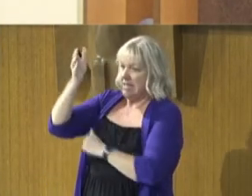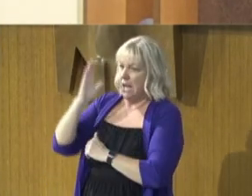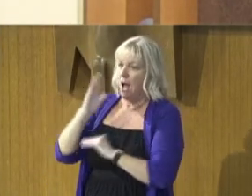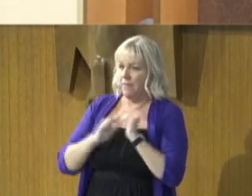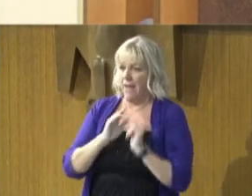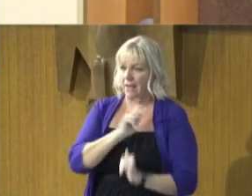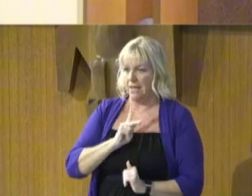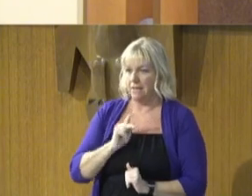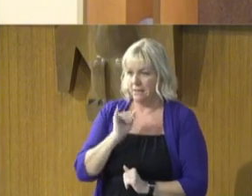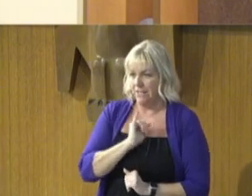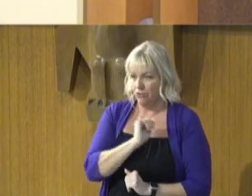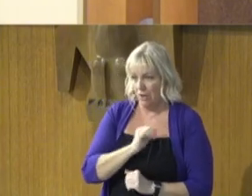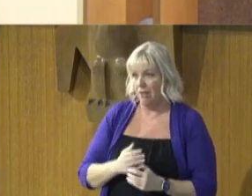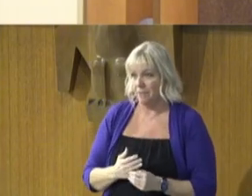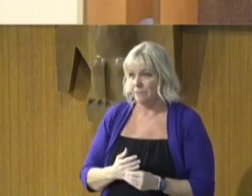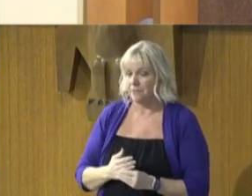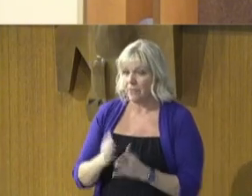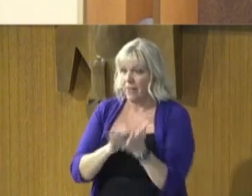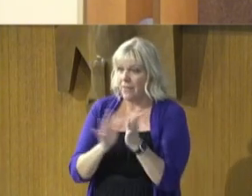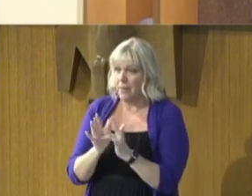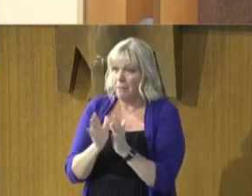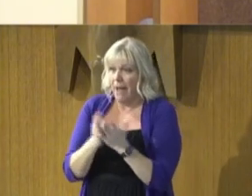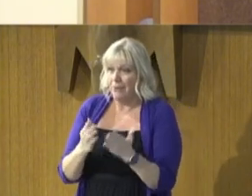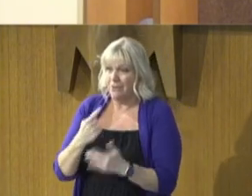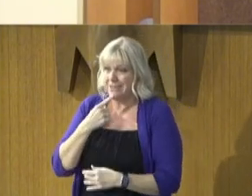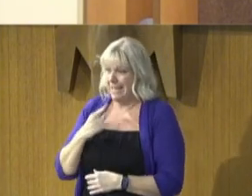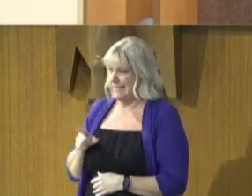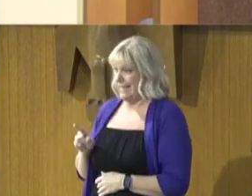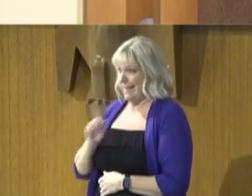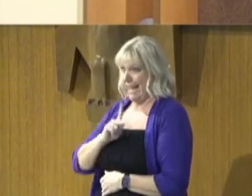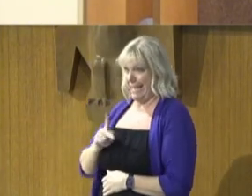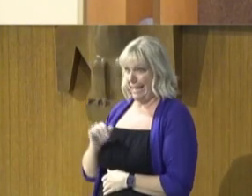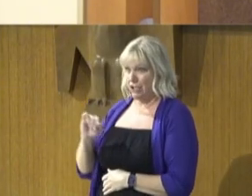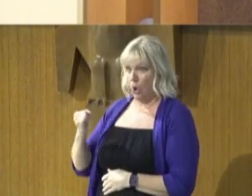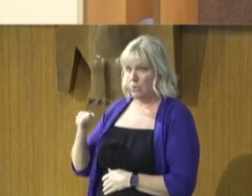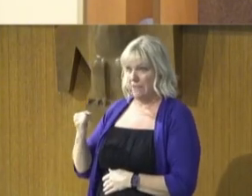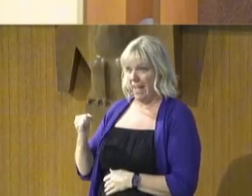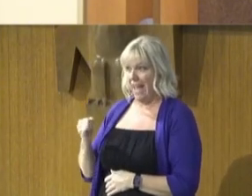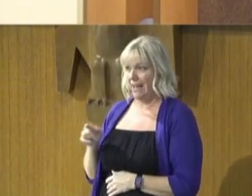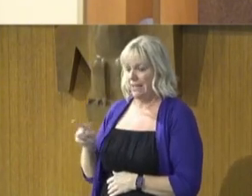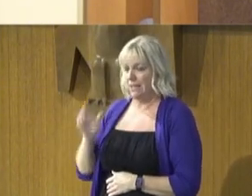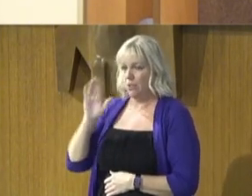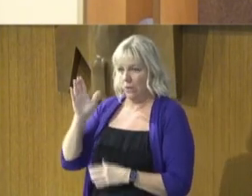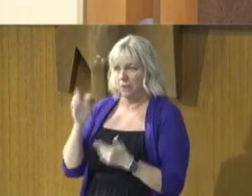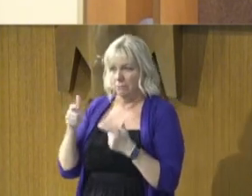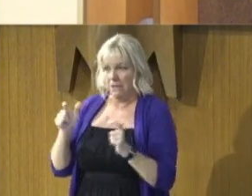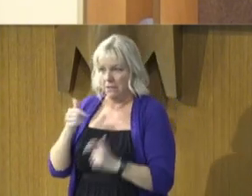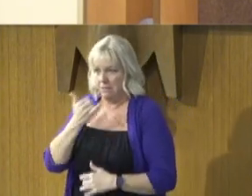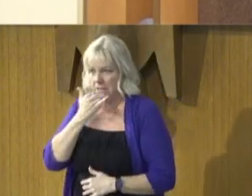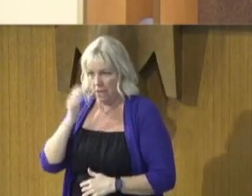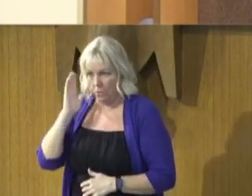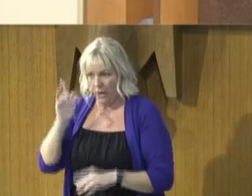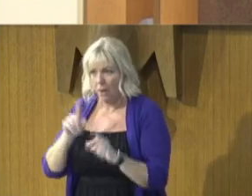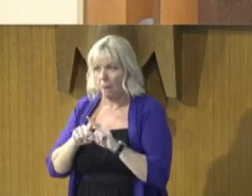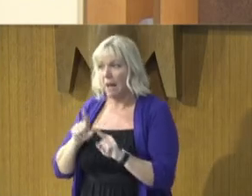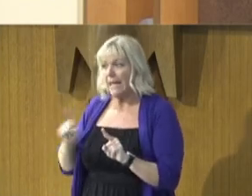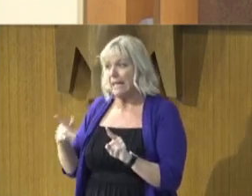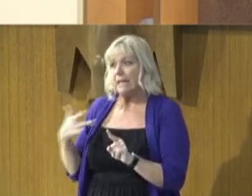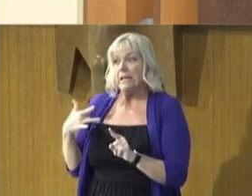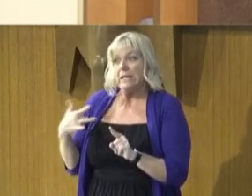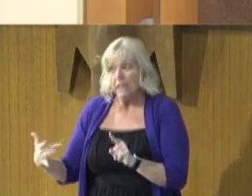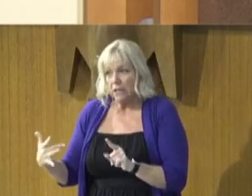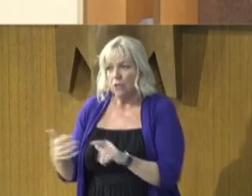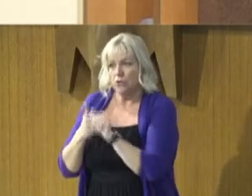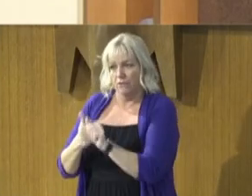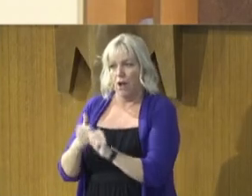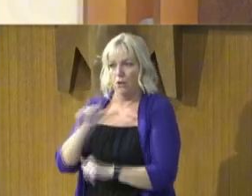even tells us that Jehoshaphat, even though he's about to commit a major blunder here, usually did what was right in the eyes of the